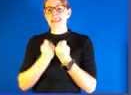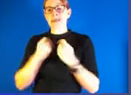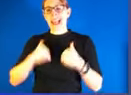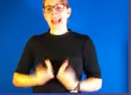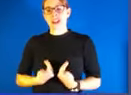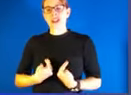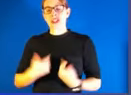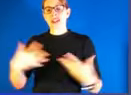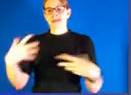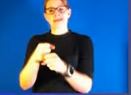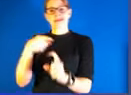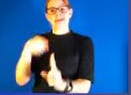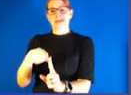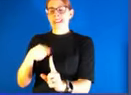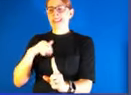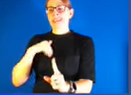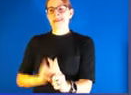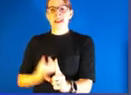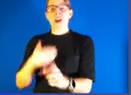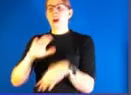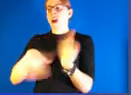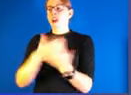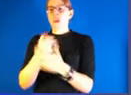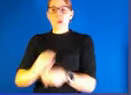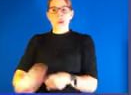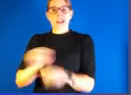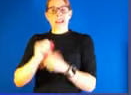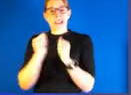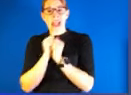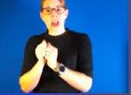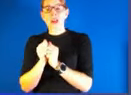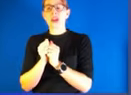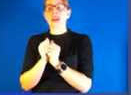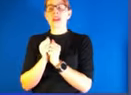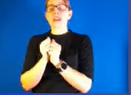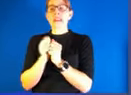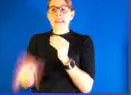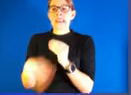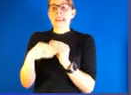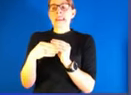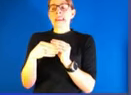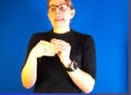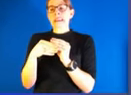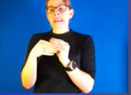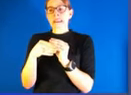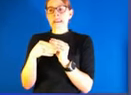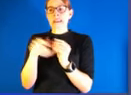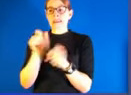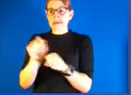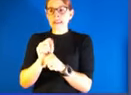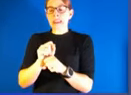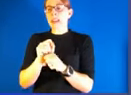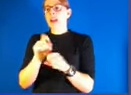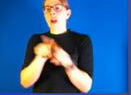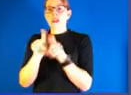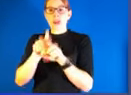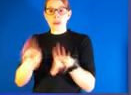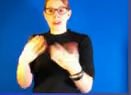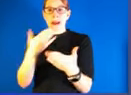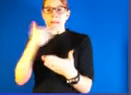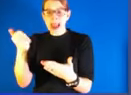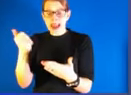up, everyone's pitching in, working together, trying to provide the best care that they can to patients, but day after day after day, that